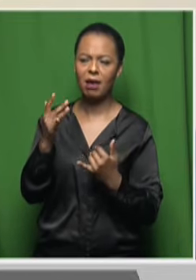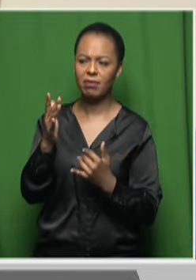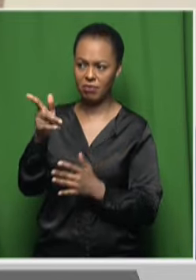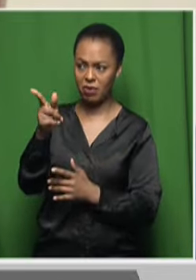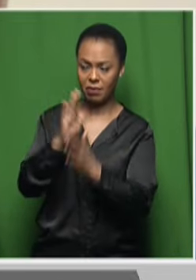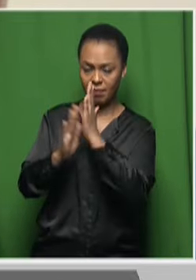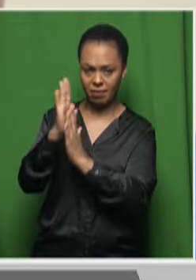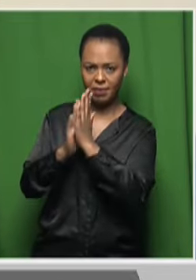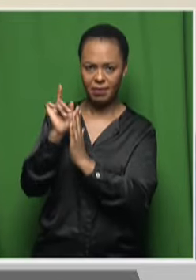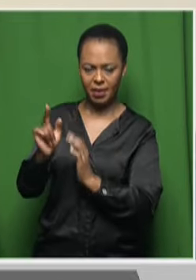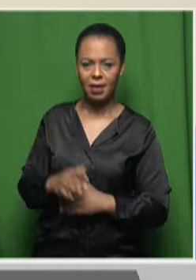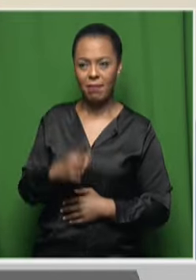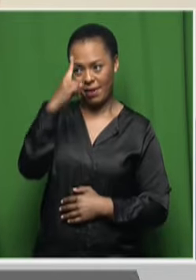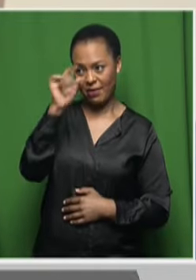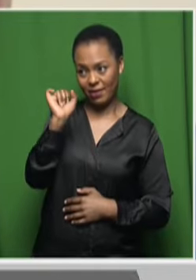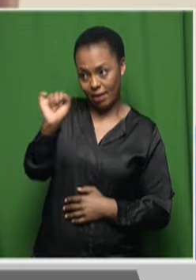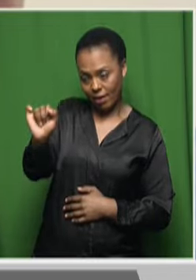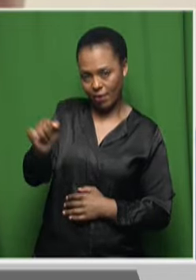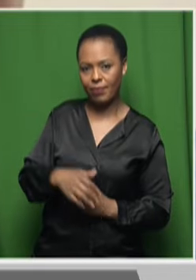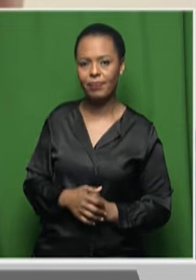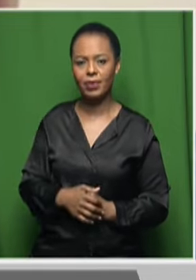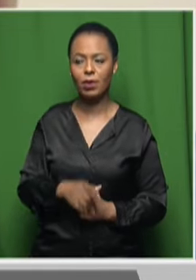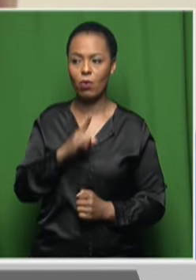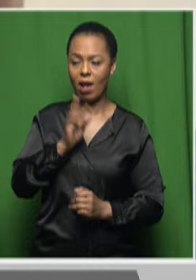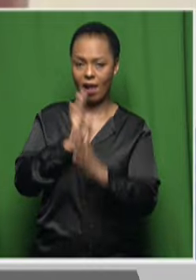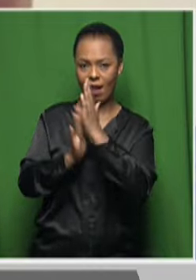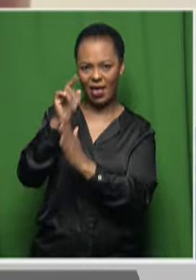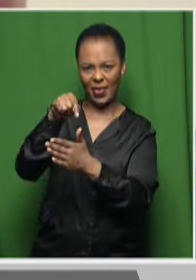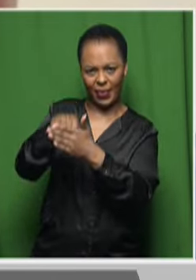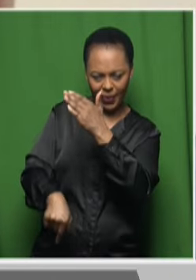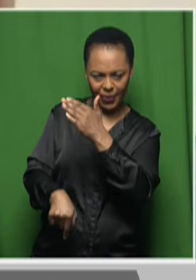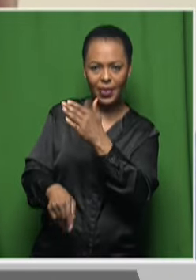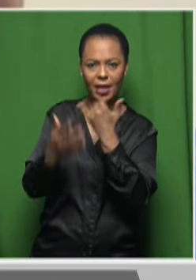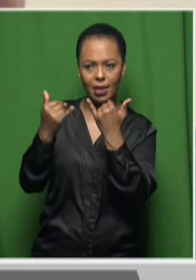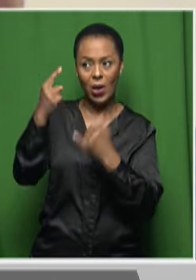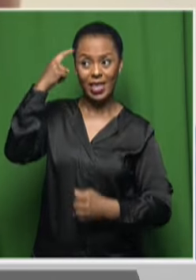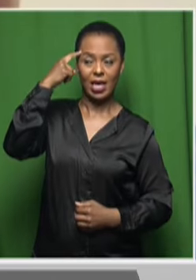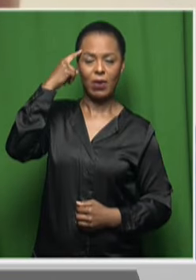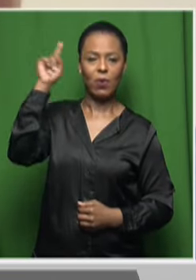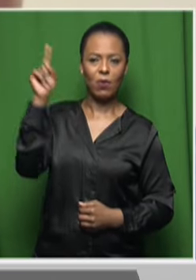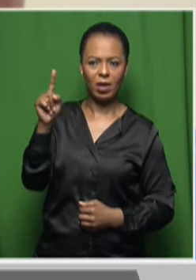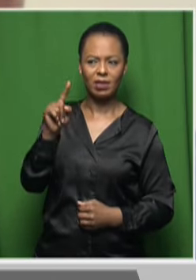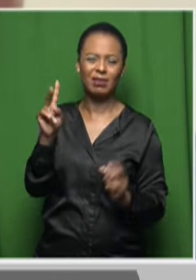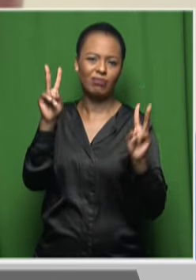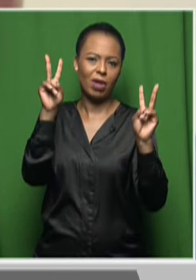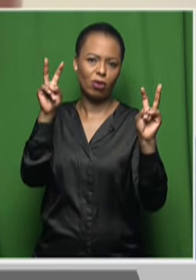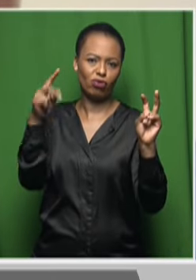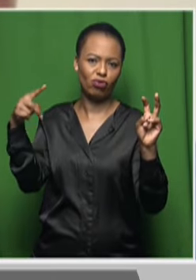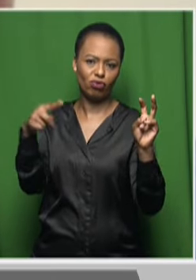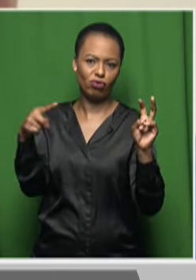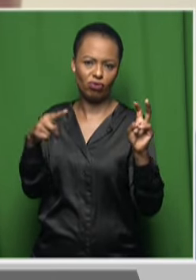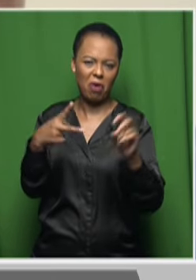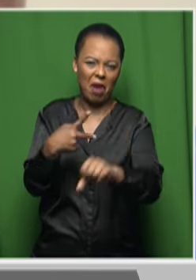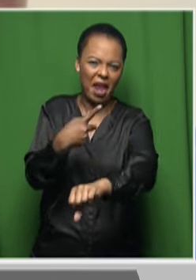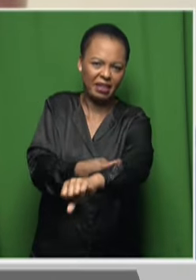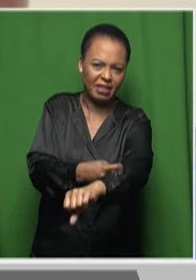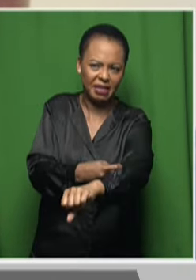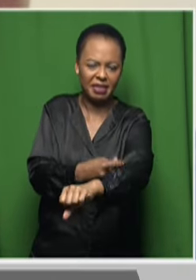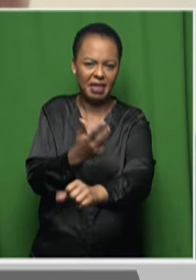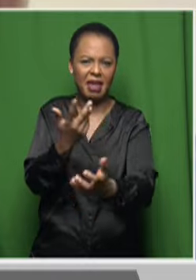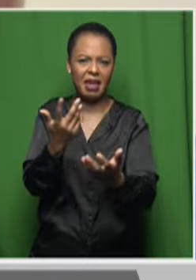about your beliefs, because I mean, you've spoken extensively about what you're thinking in terms of the injections